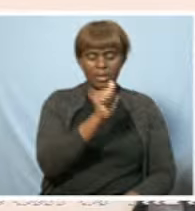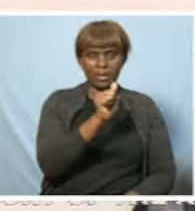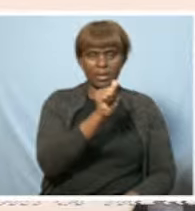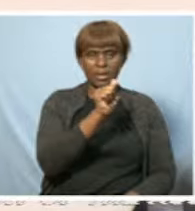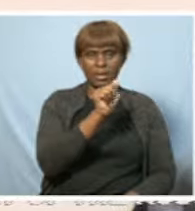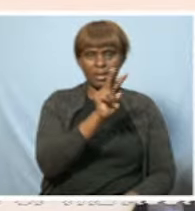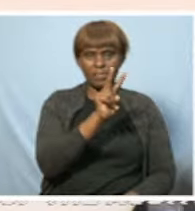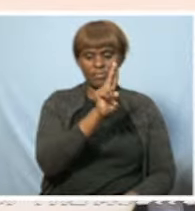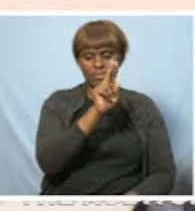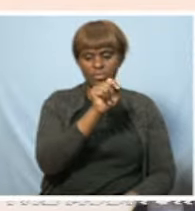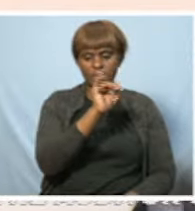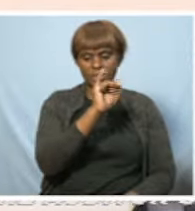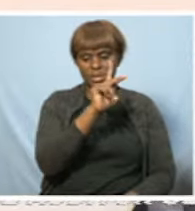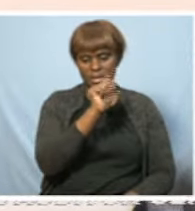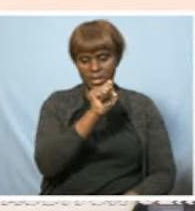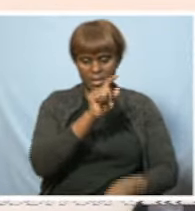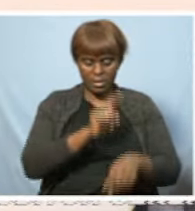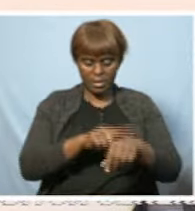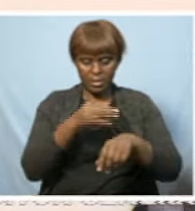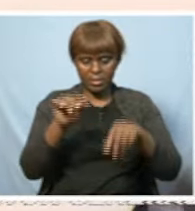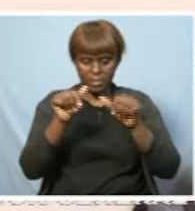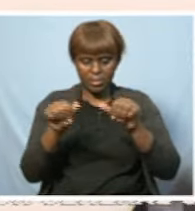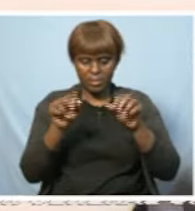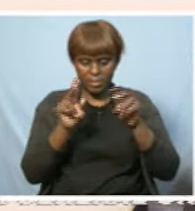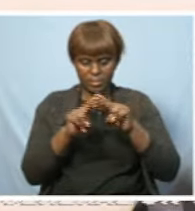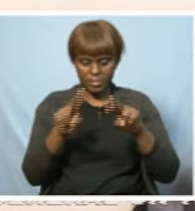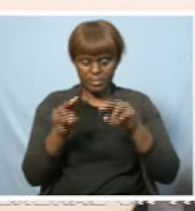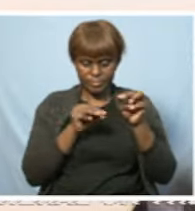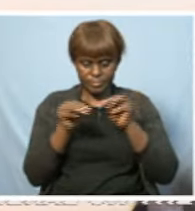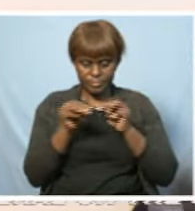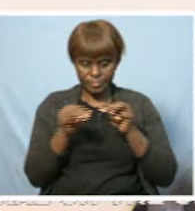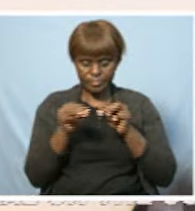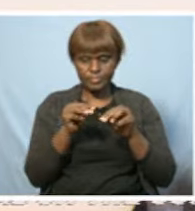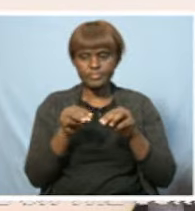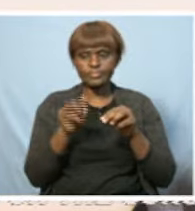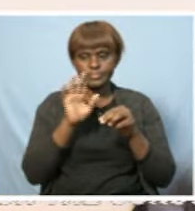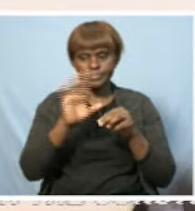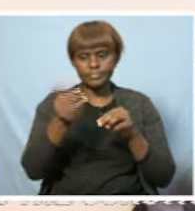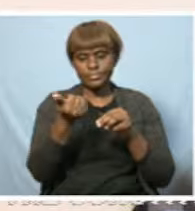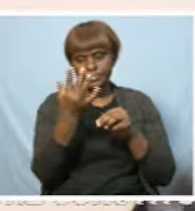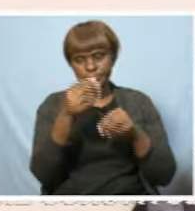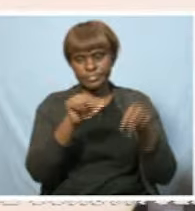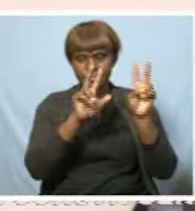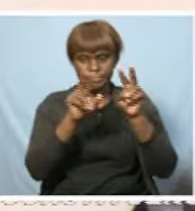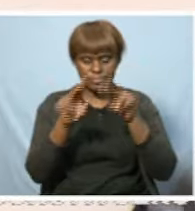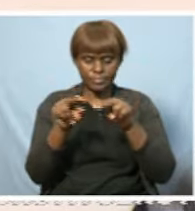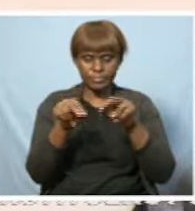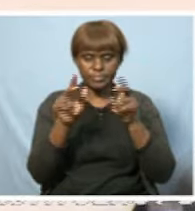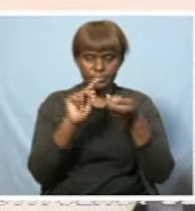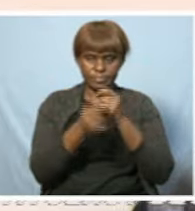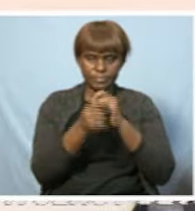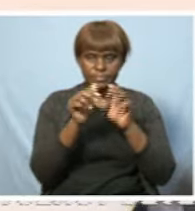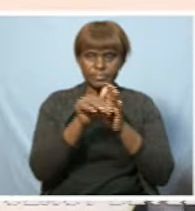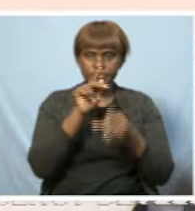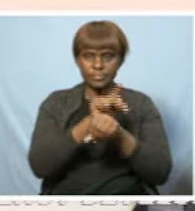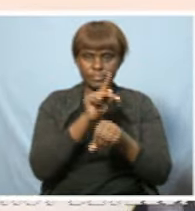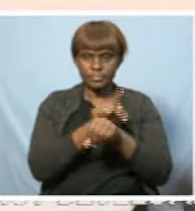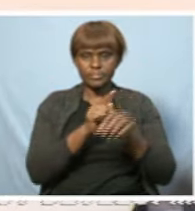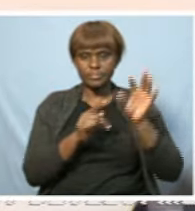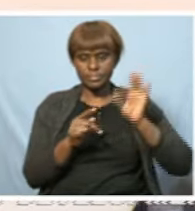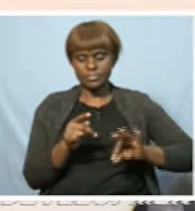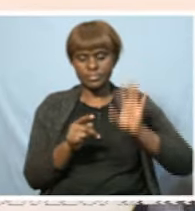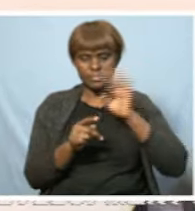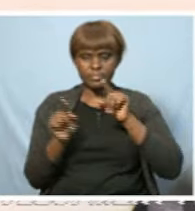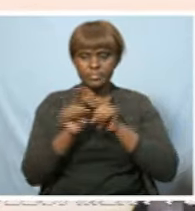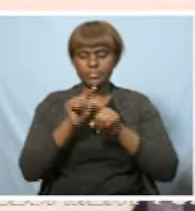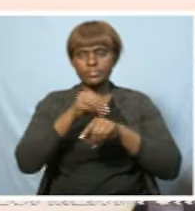the time of audit. Chair, management during its routine monitoring discovered the change in project by the beneficiaries and